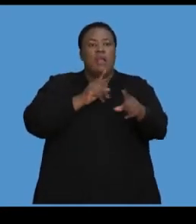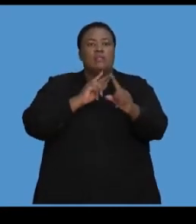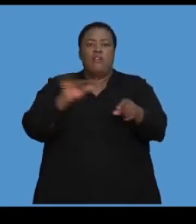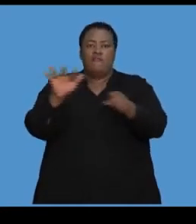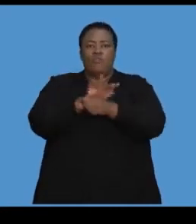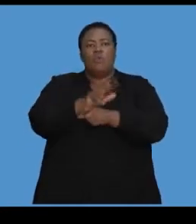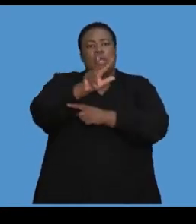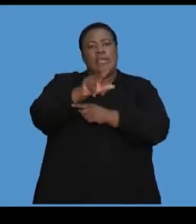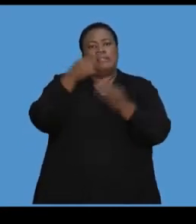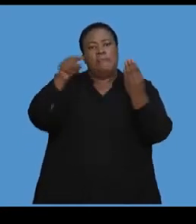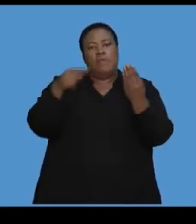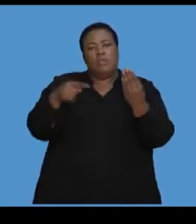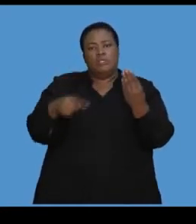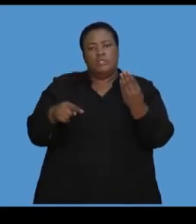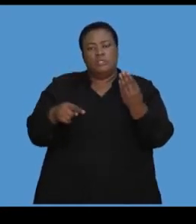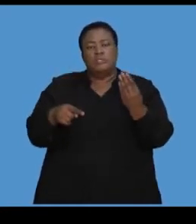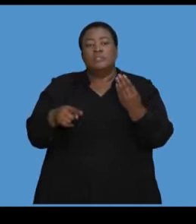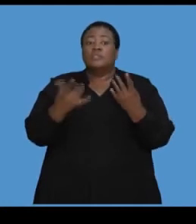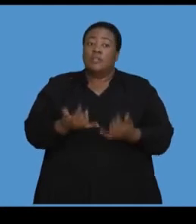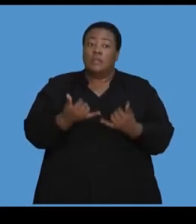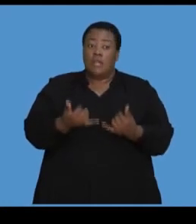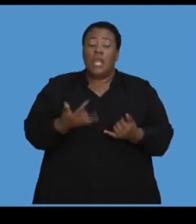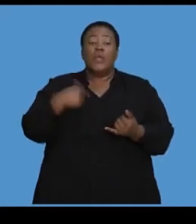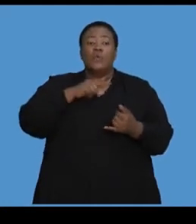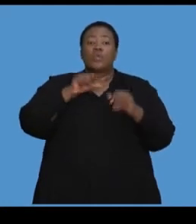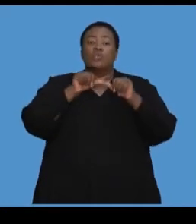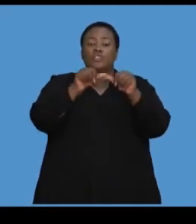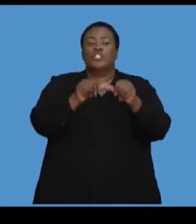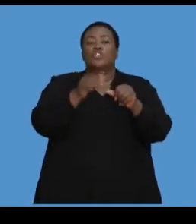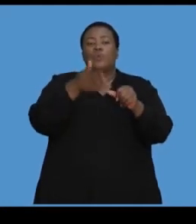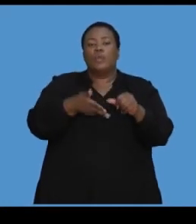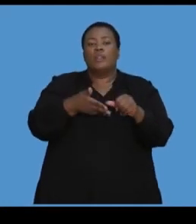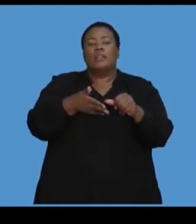explanation covers the full 8 marks there.